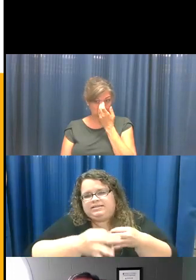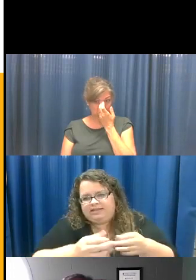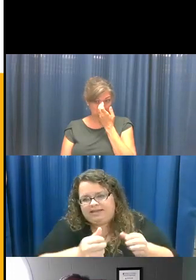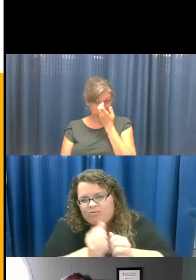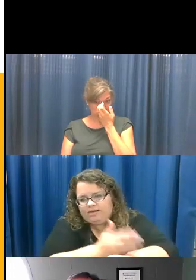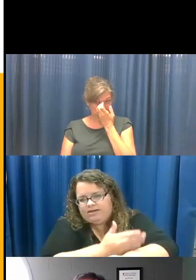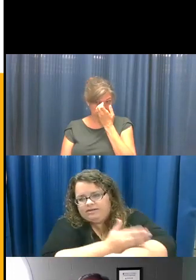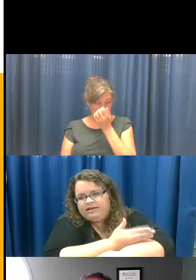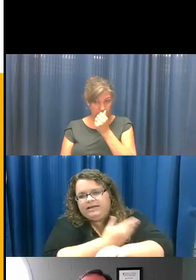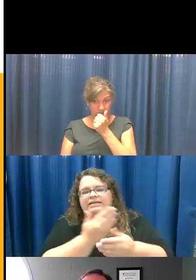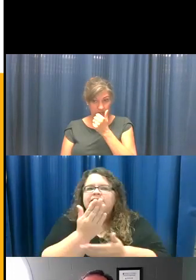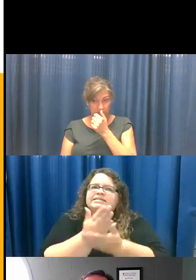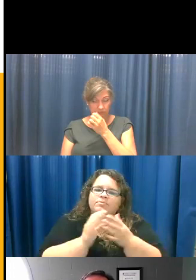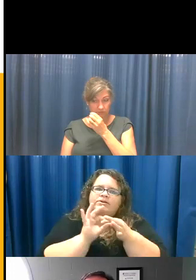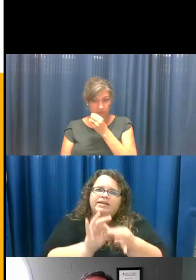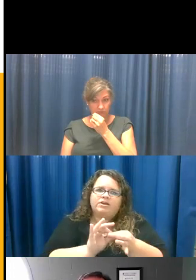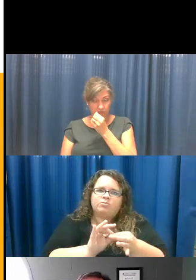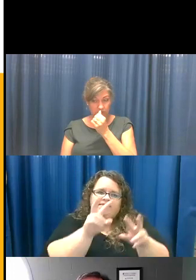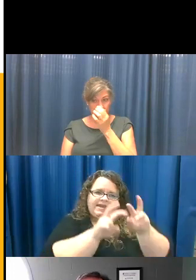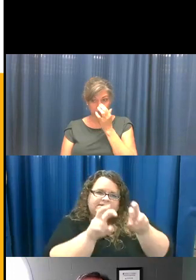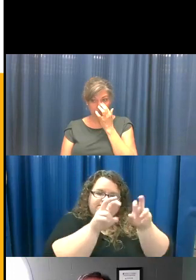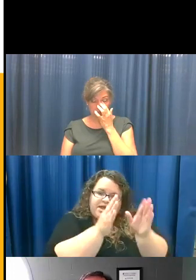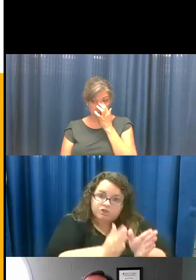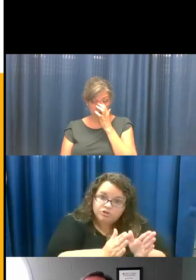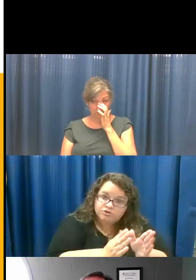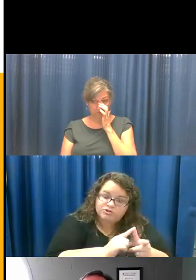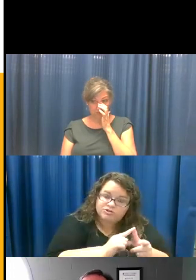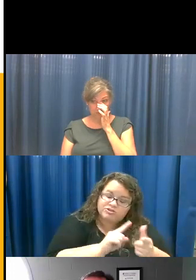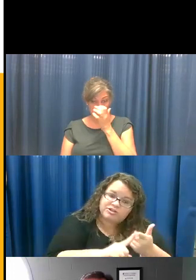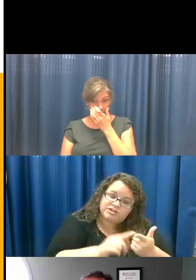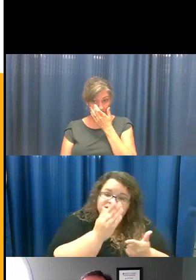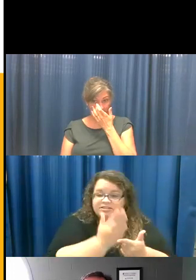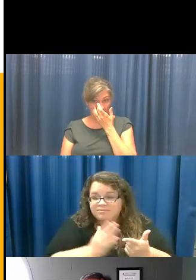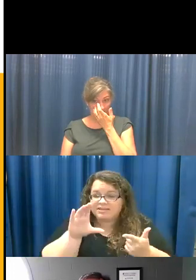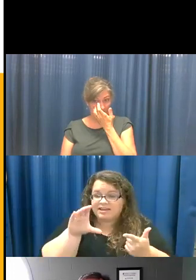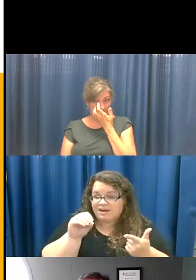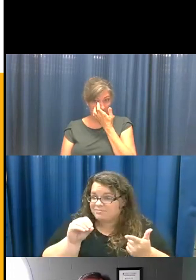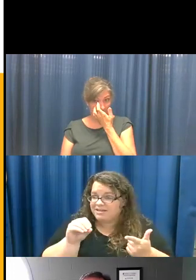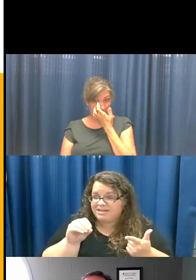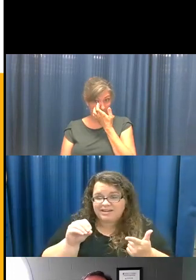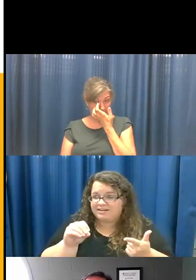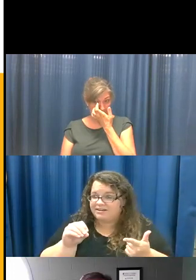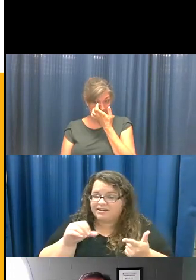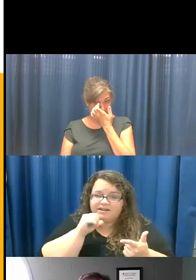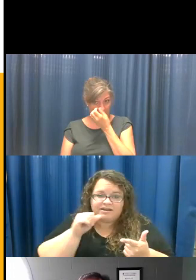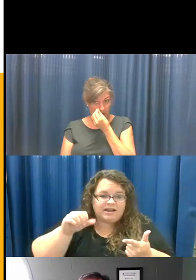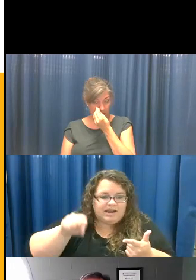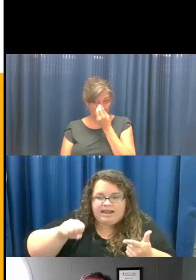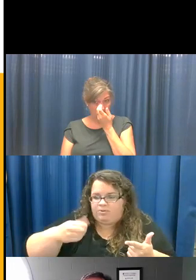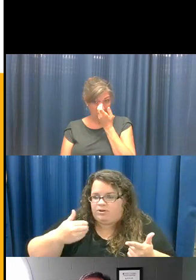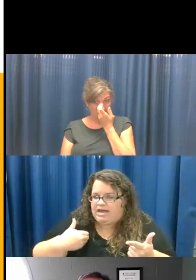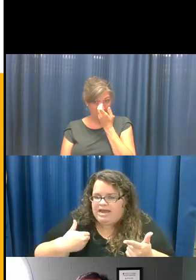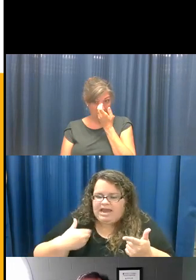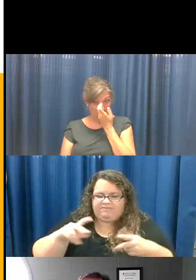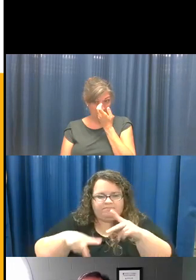with getting inspectors out. Some of the delays have had to do with the company just not being able to have the crews and teams